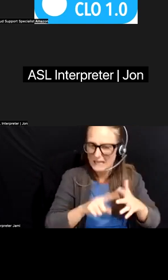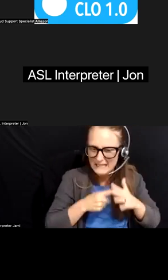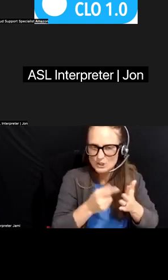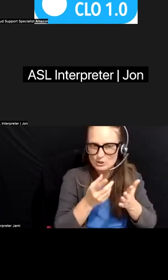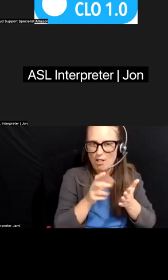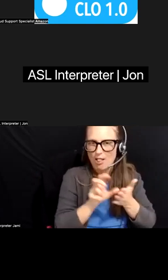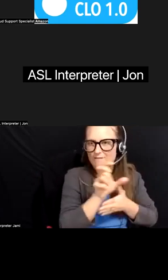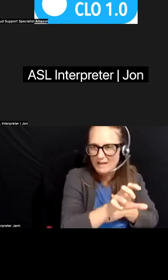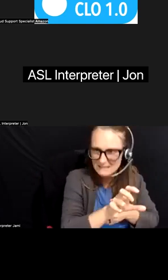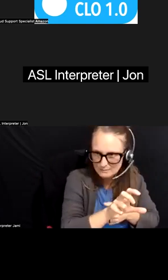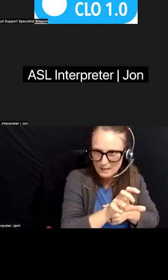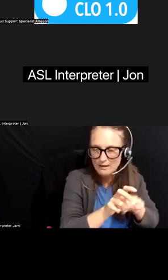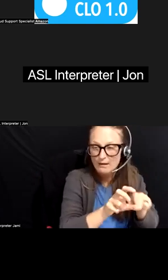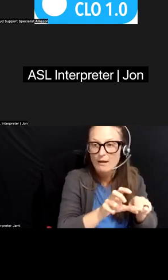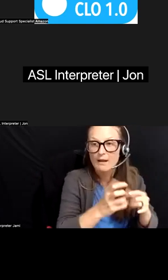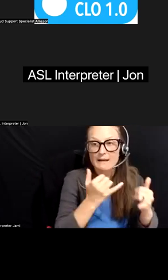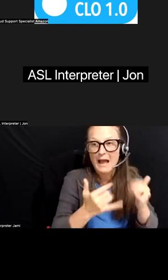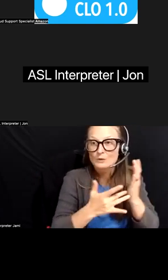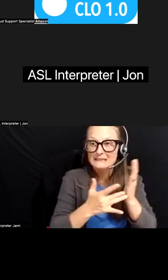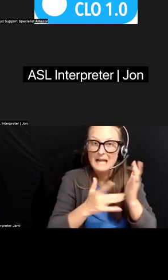technology changed,